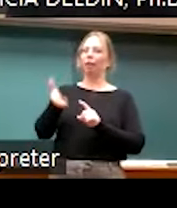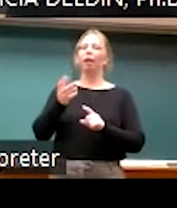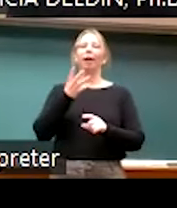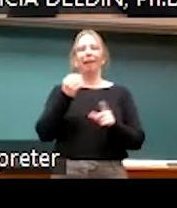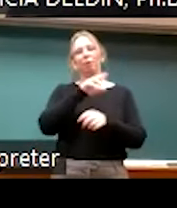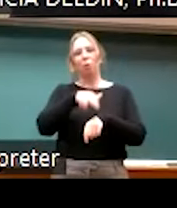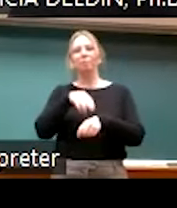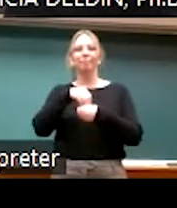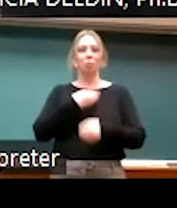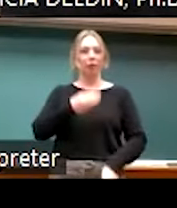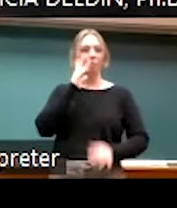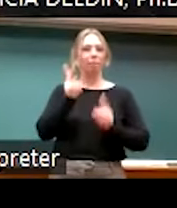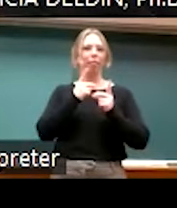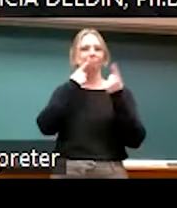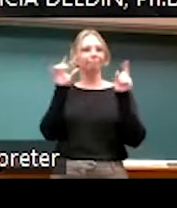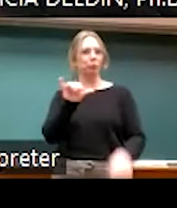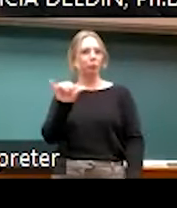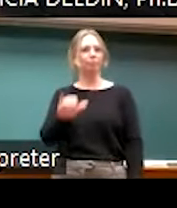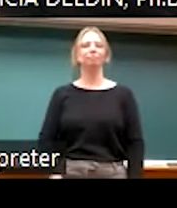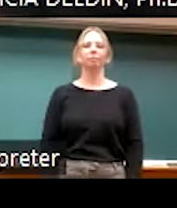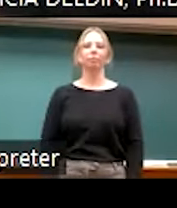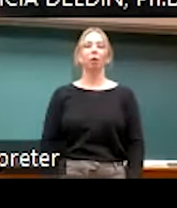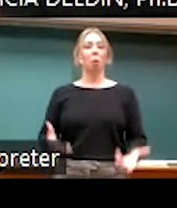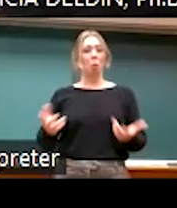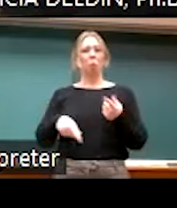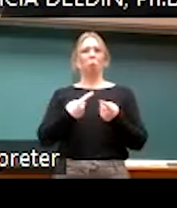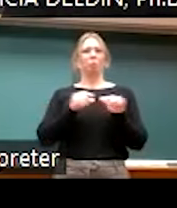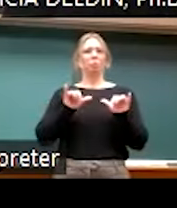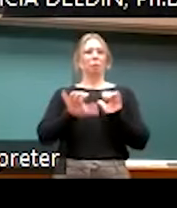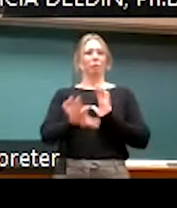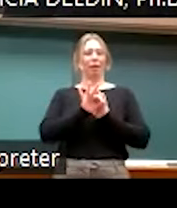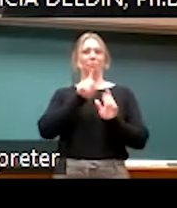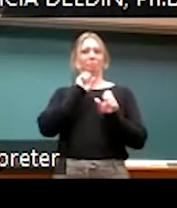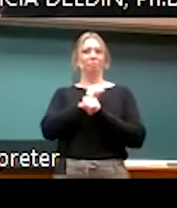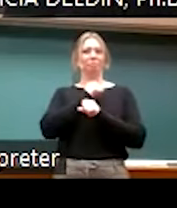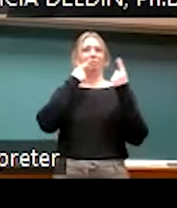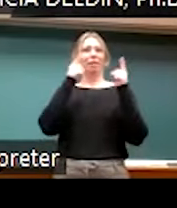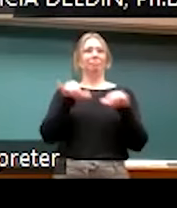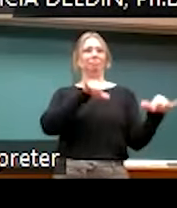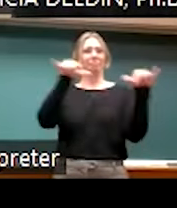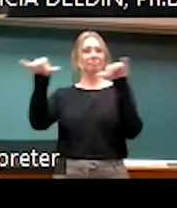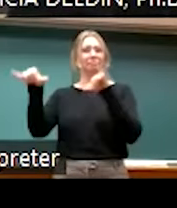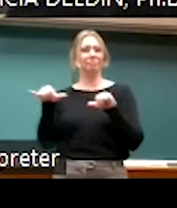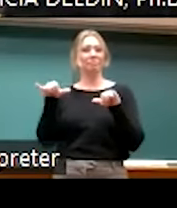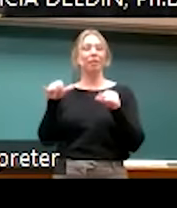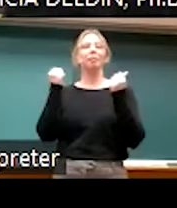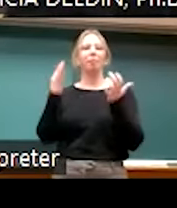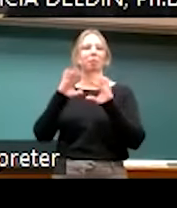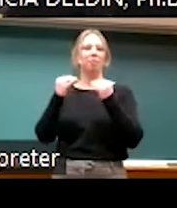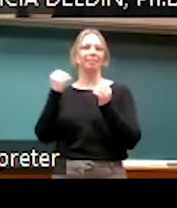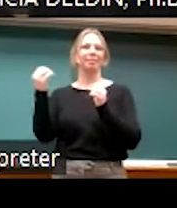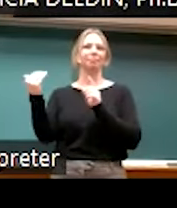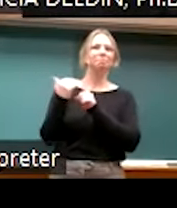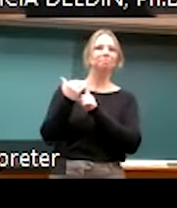So once we saw that, we were like, we had been approached by many organizations and said, hey, can you build a